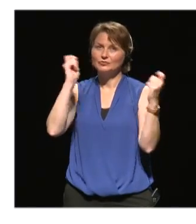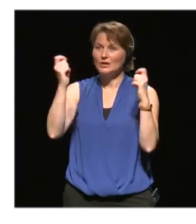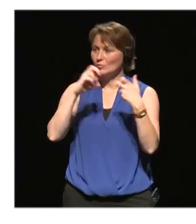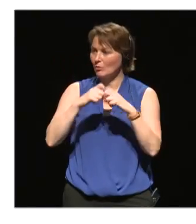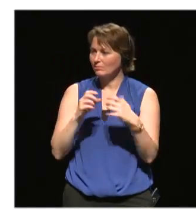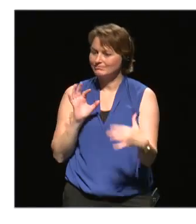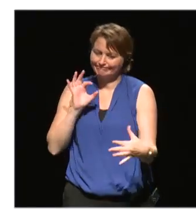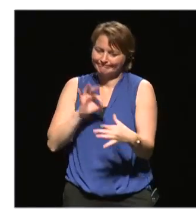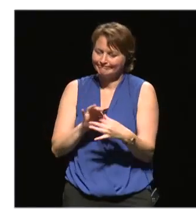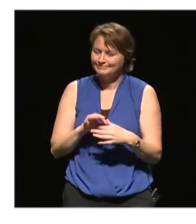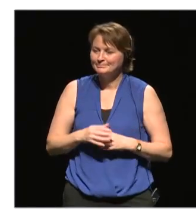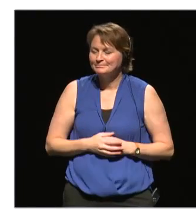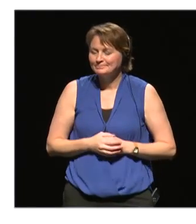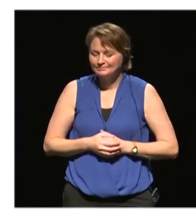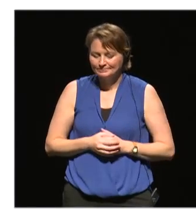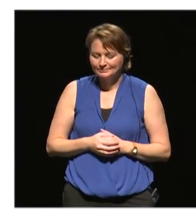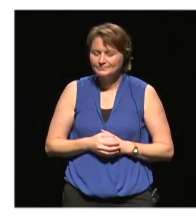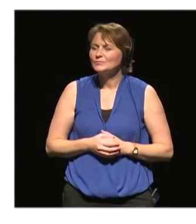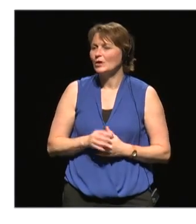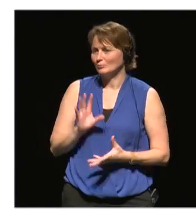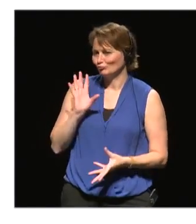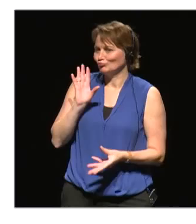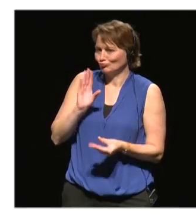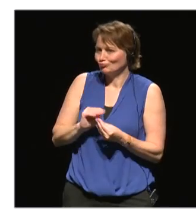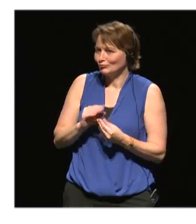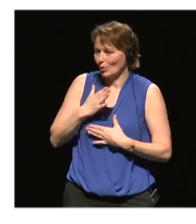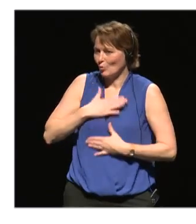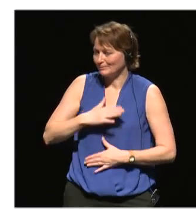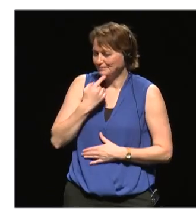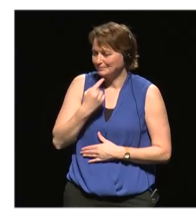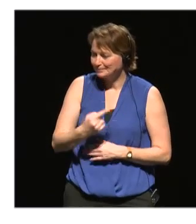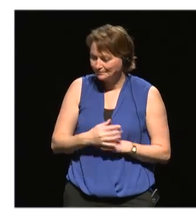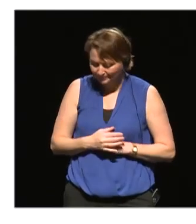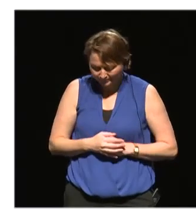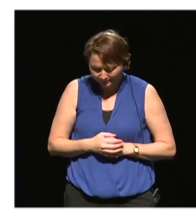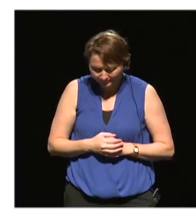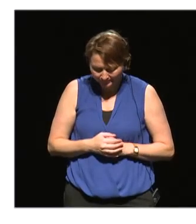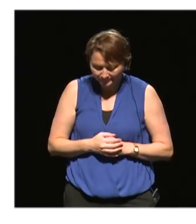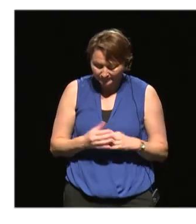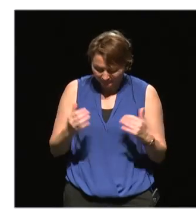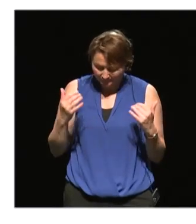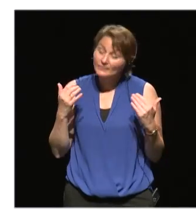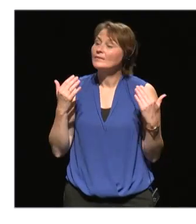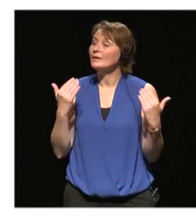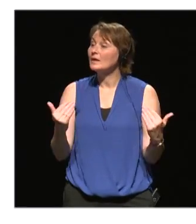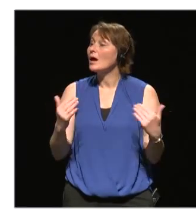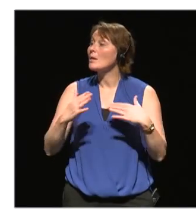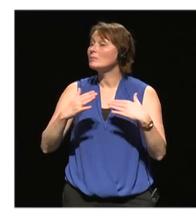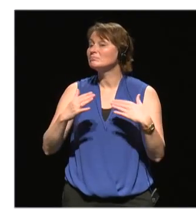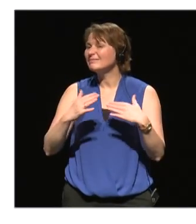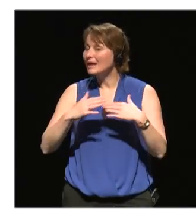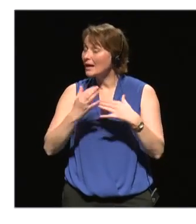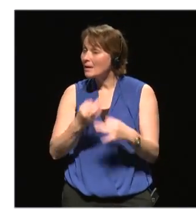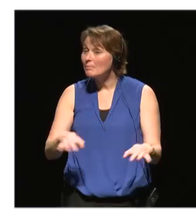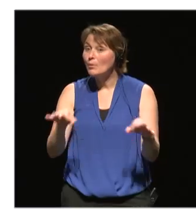well. And just by way of conclusion, I'd like to say that for the time being, what's most important is to focus